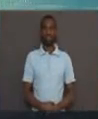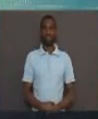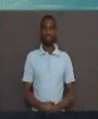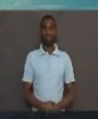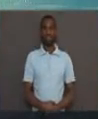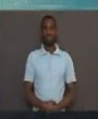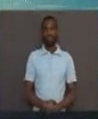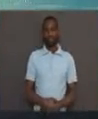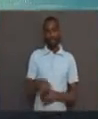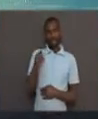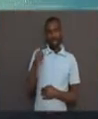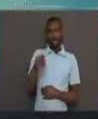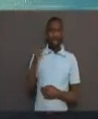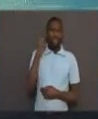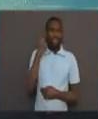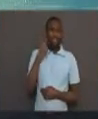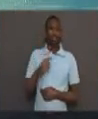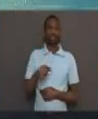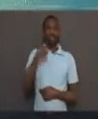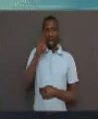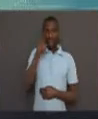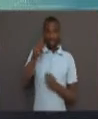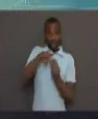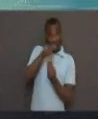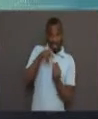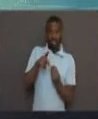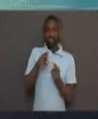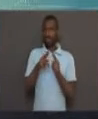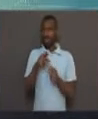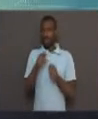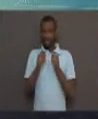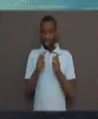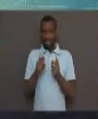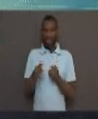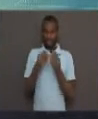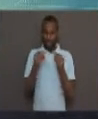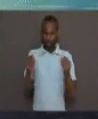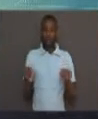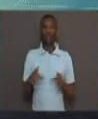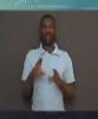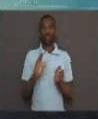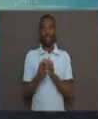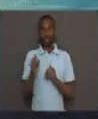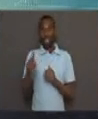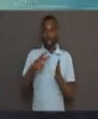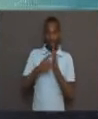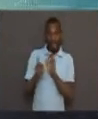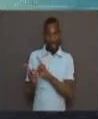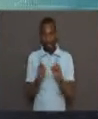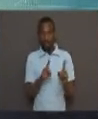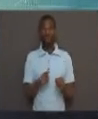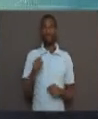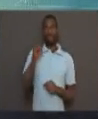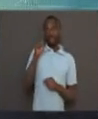As we learned, alpha particles ionize quickly, which means that they